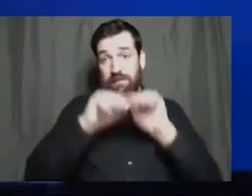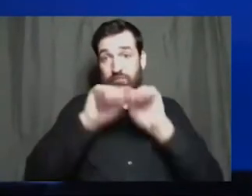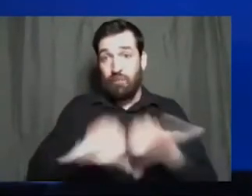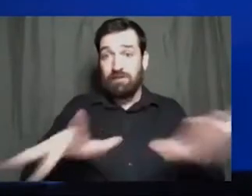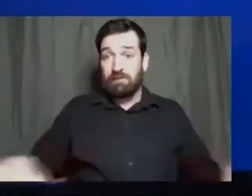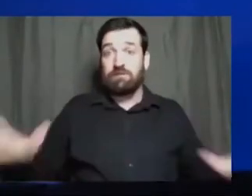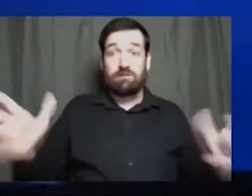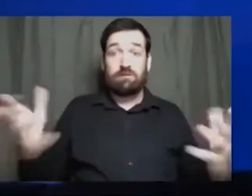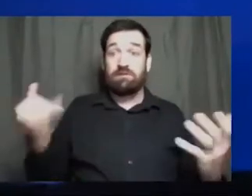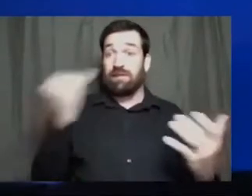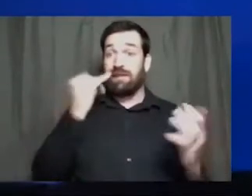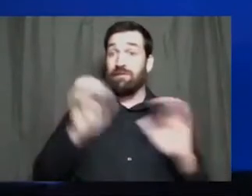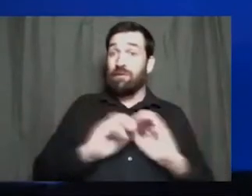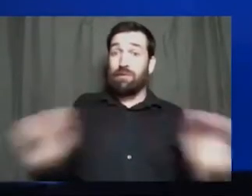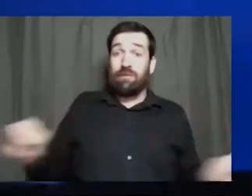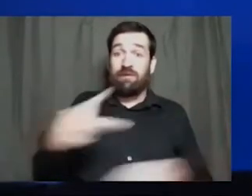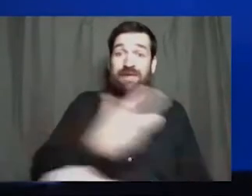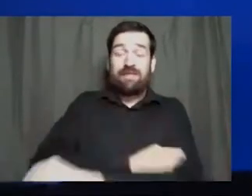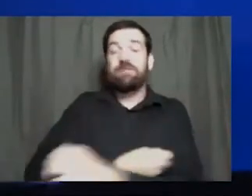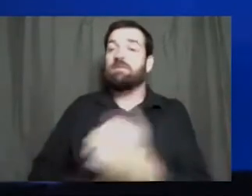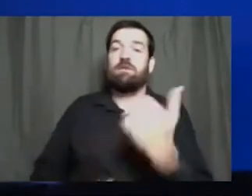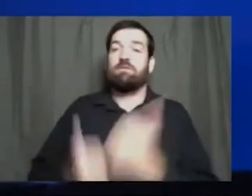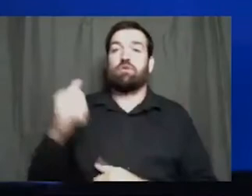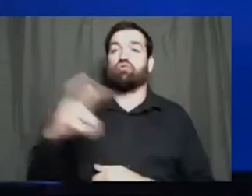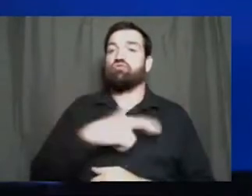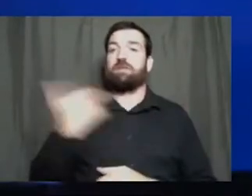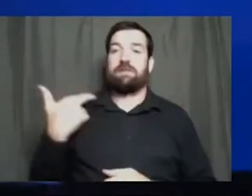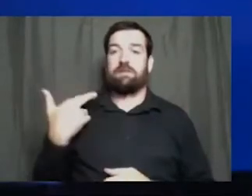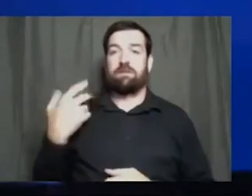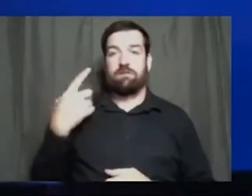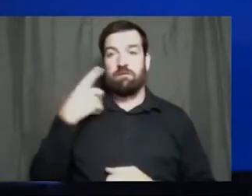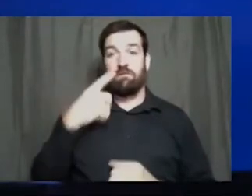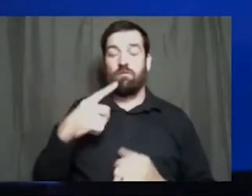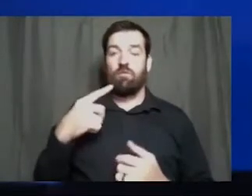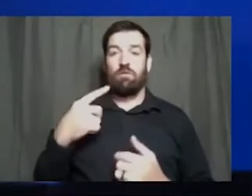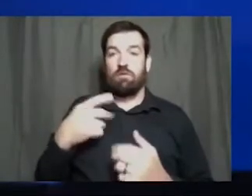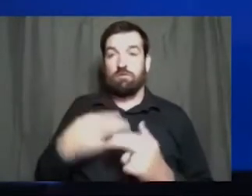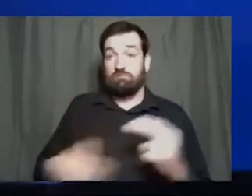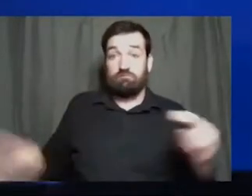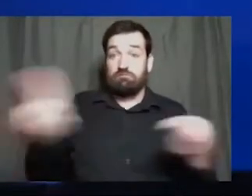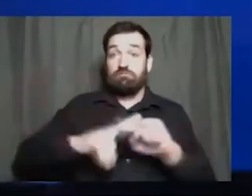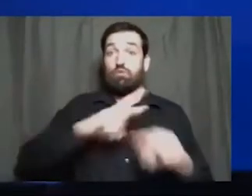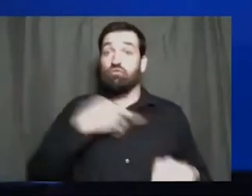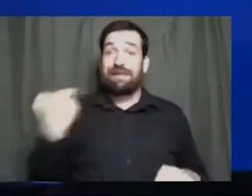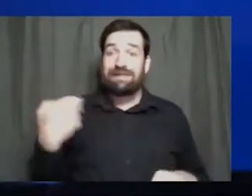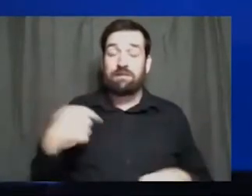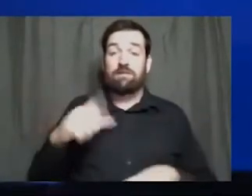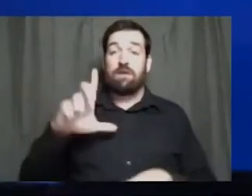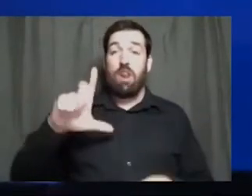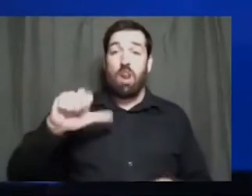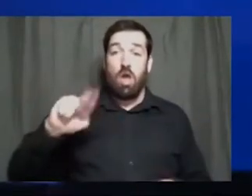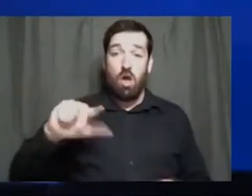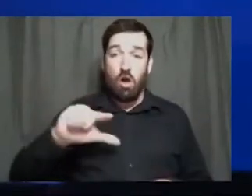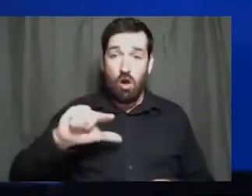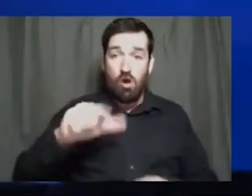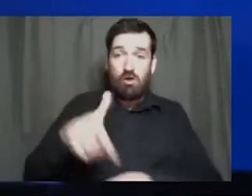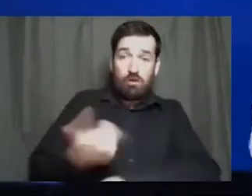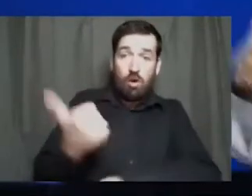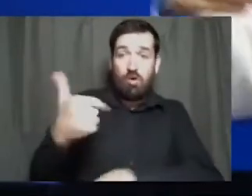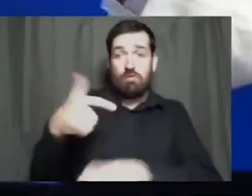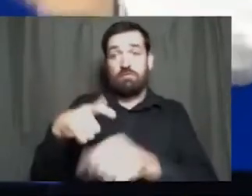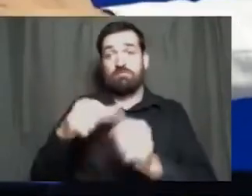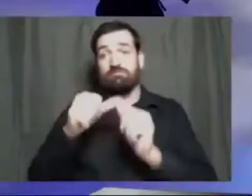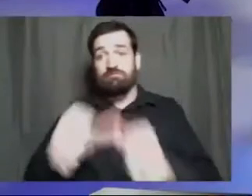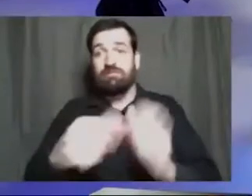are most at risk for increased injury and death and long-haul syndrome. And so all the things you don't want to